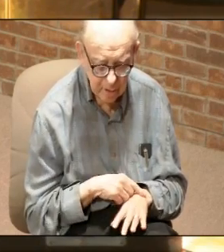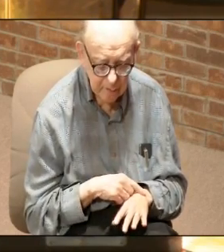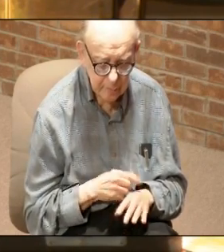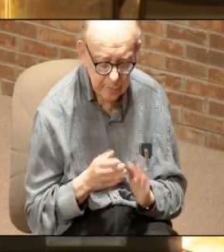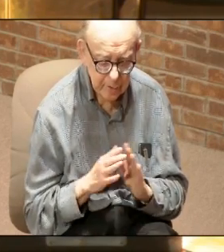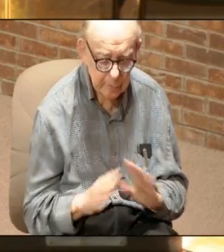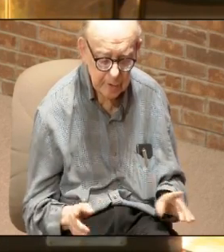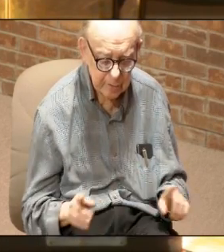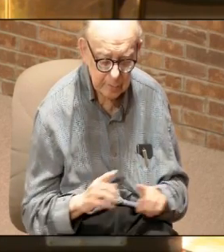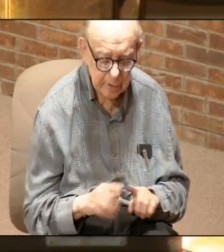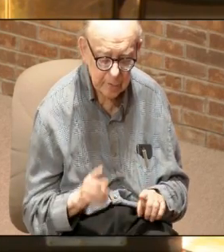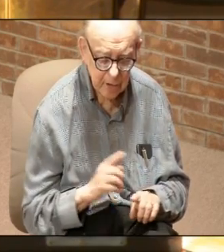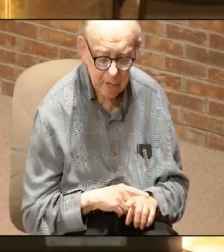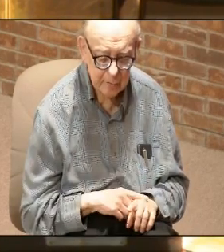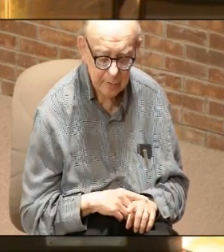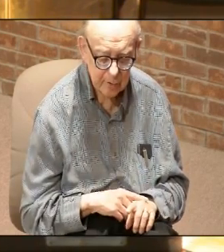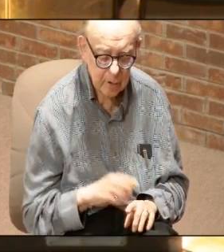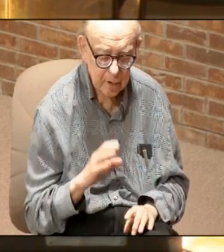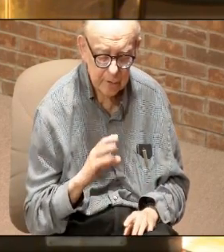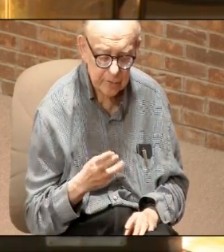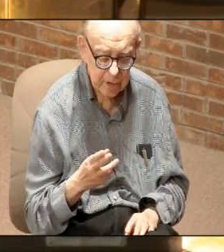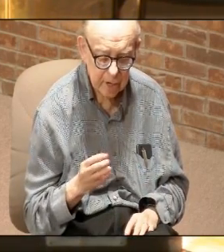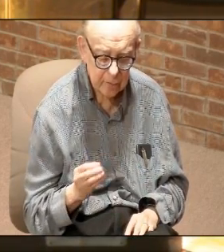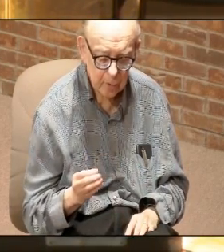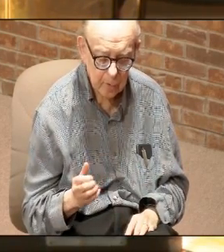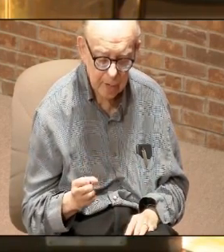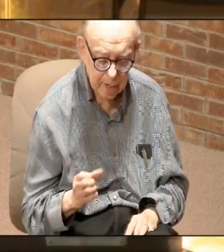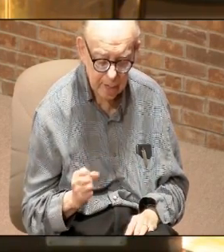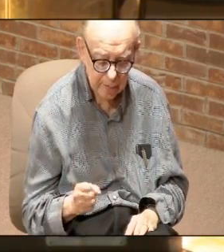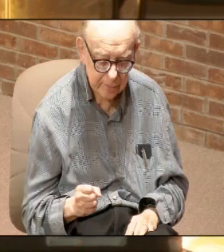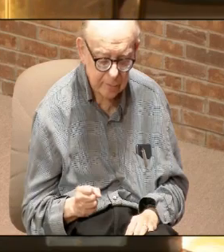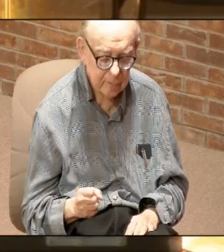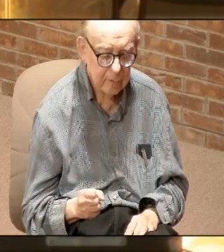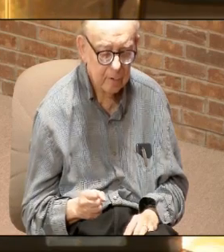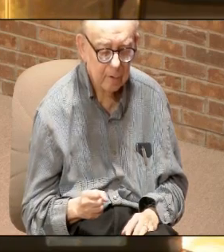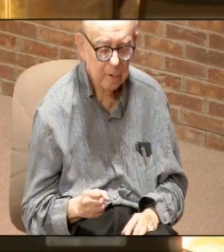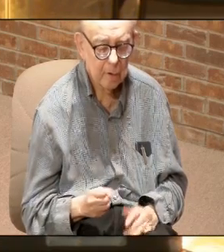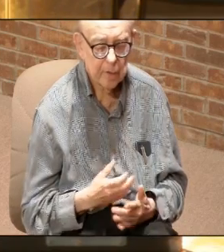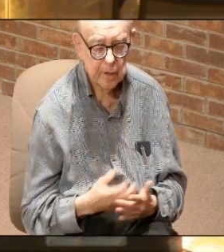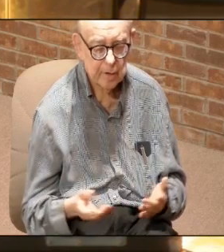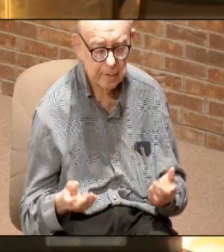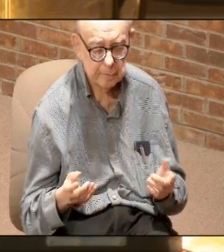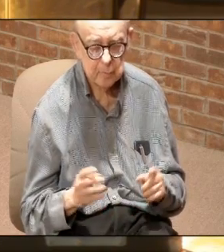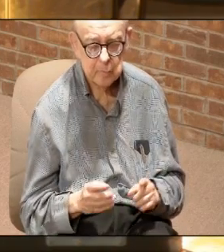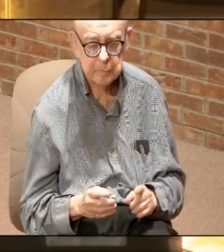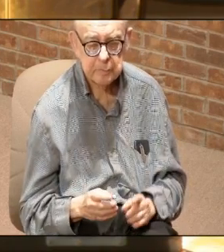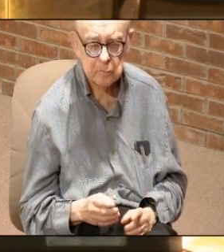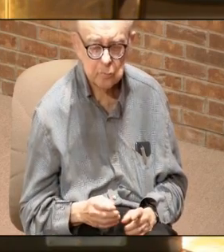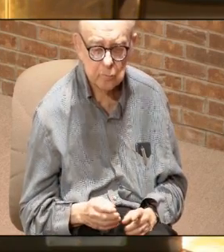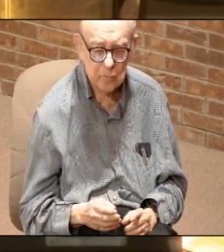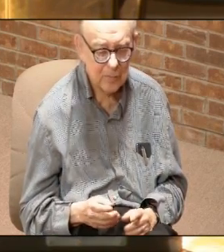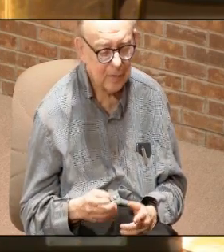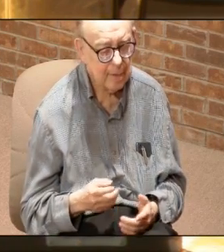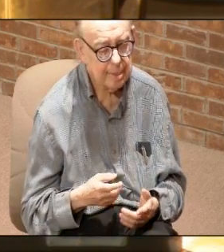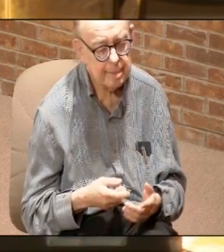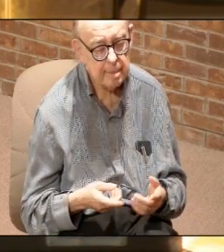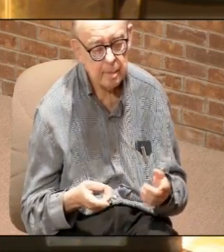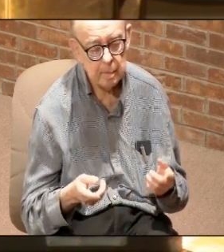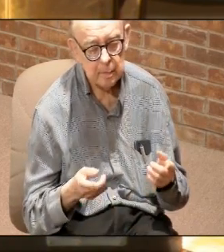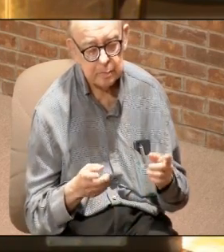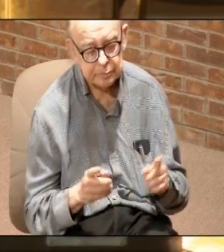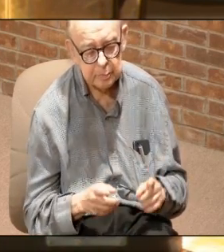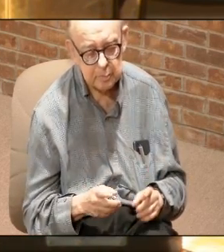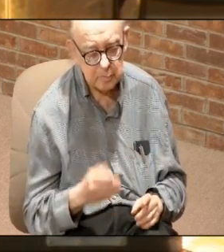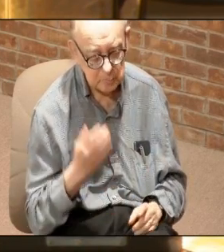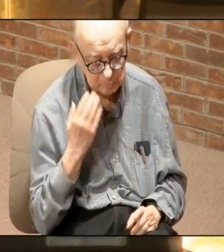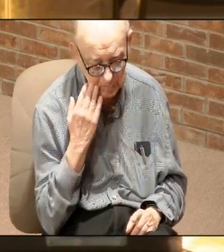chaos in our lives and everything that was going on. And so what ended up happening,